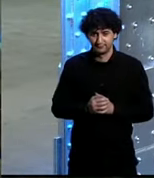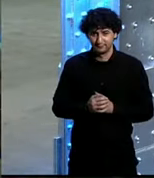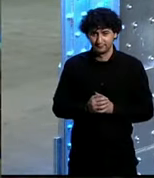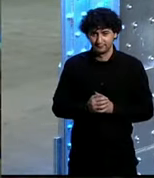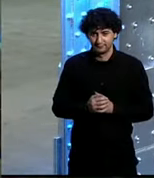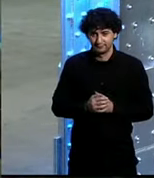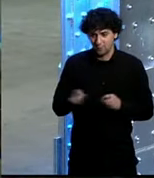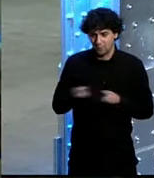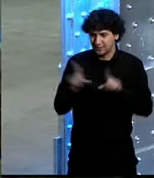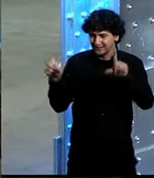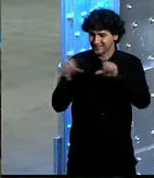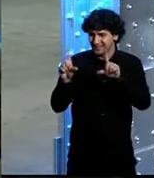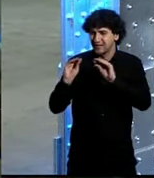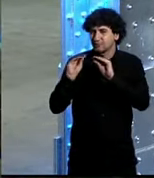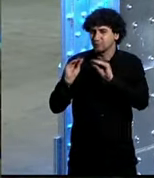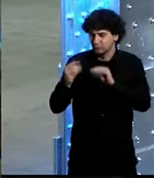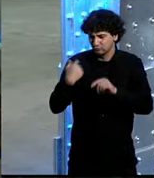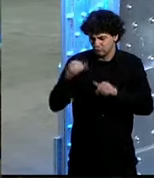you want to